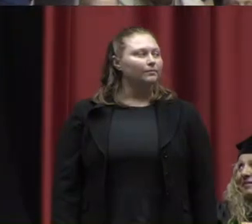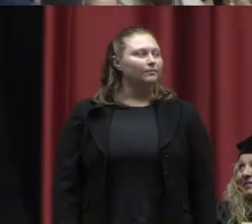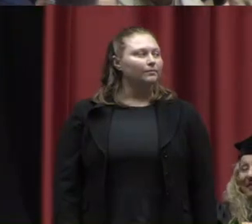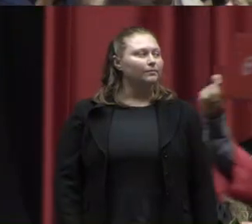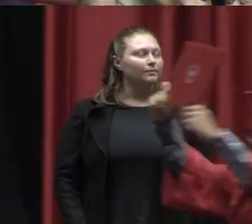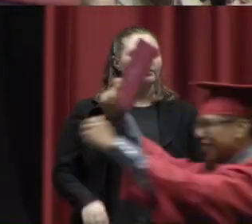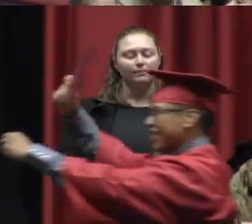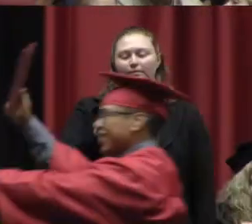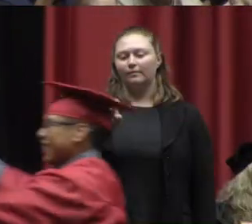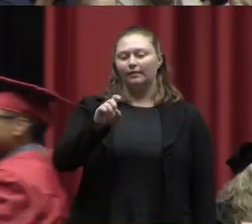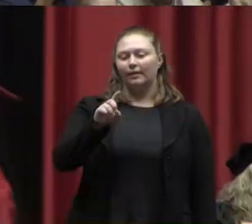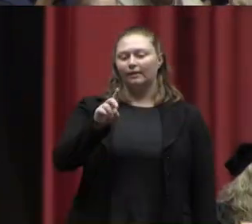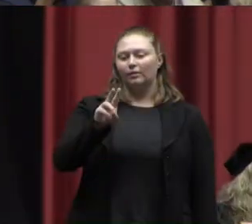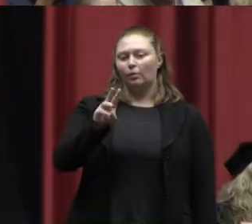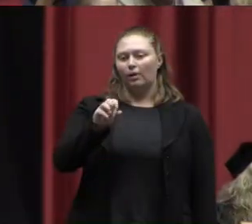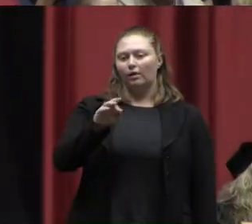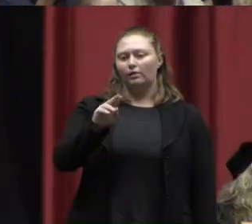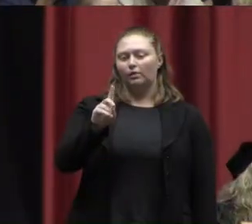Ricardo Falcon.